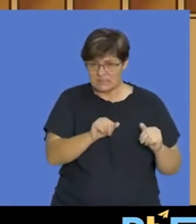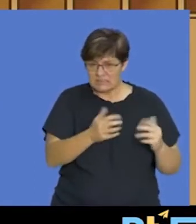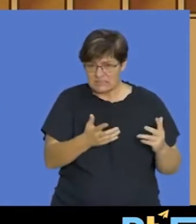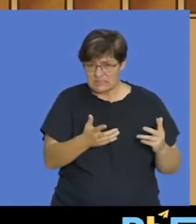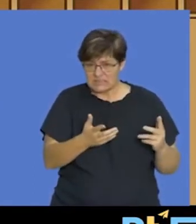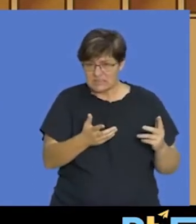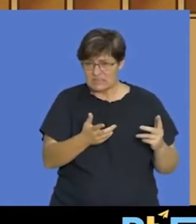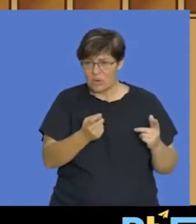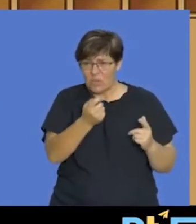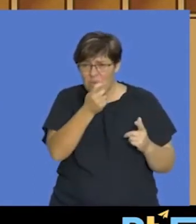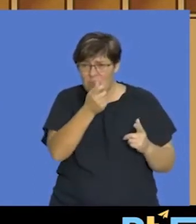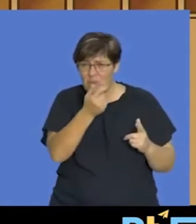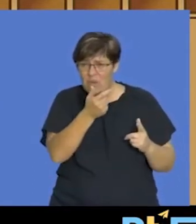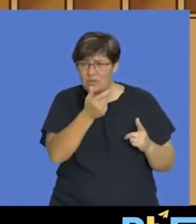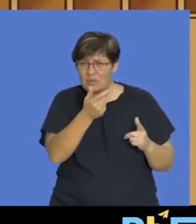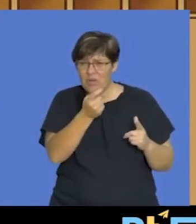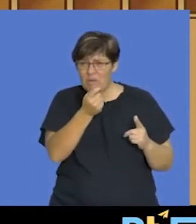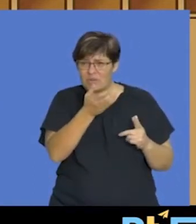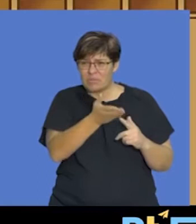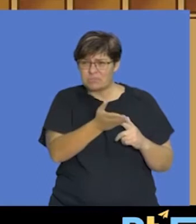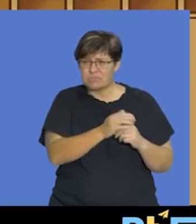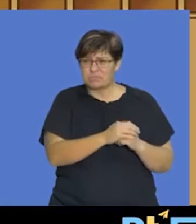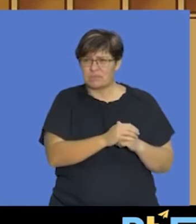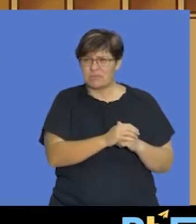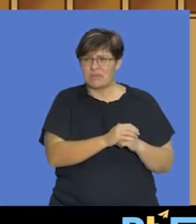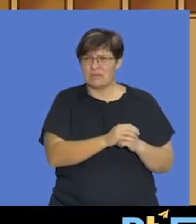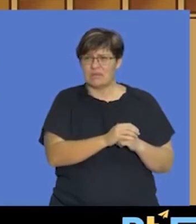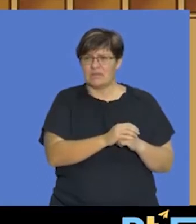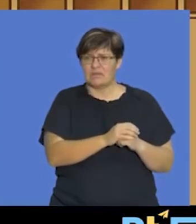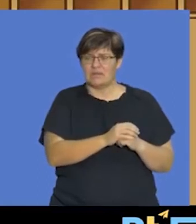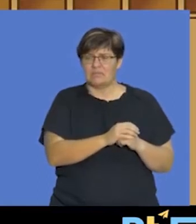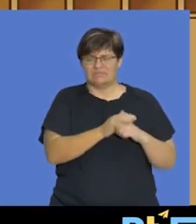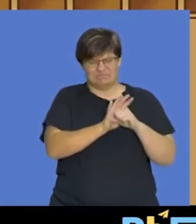No, yes. There we go. Almost. We should be almost there.